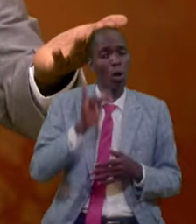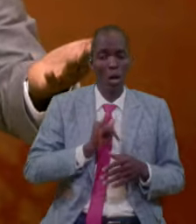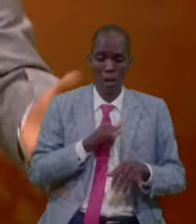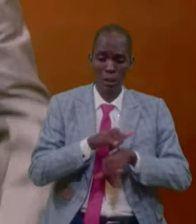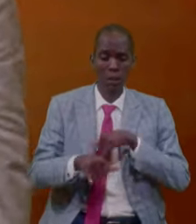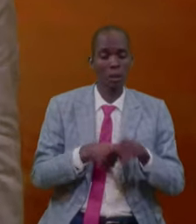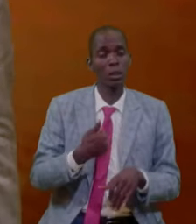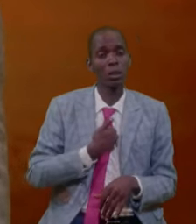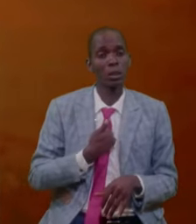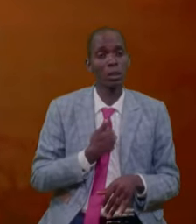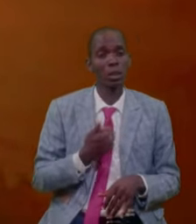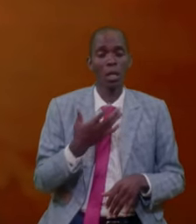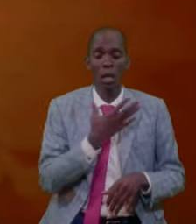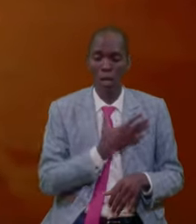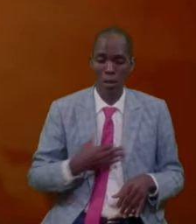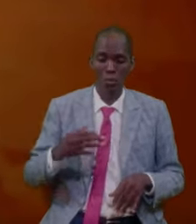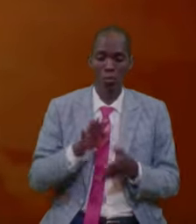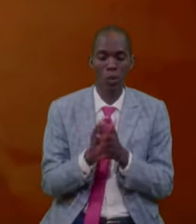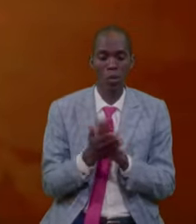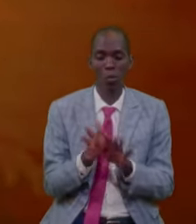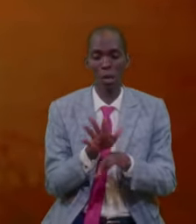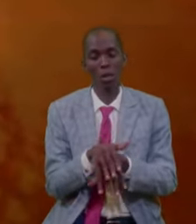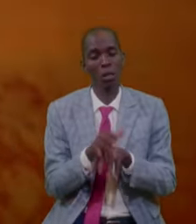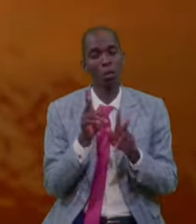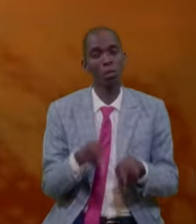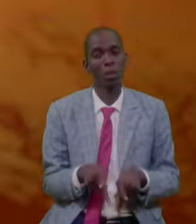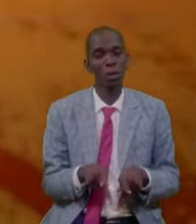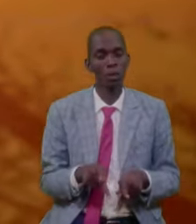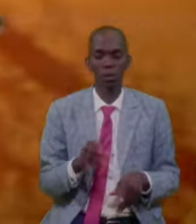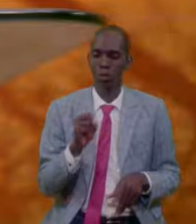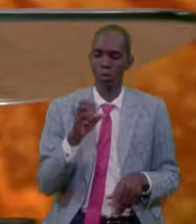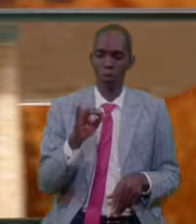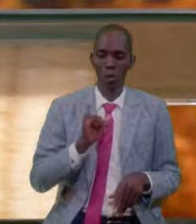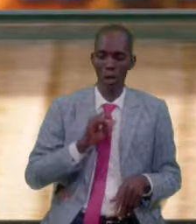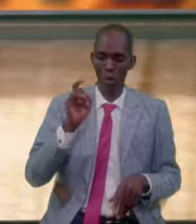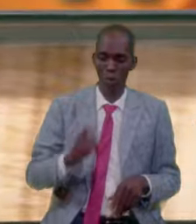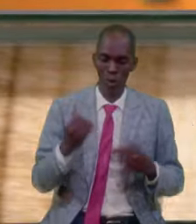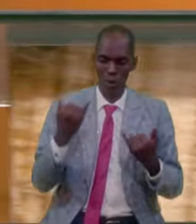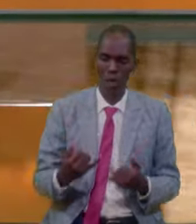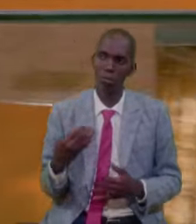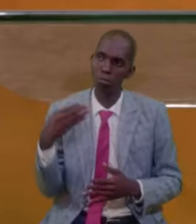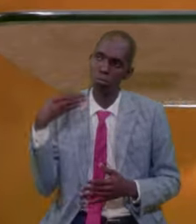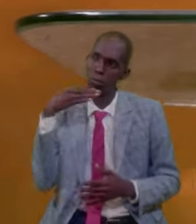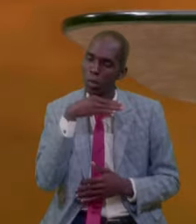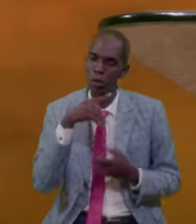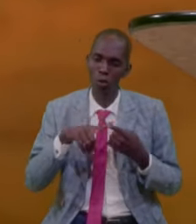become hypocritical? And so I have to tell a lie to cover up who I am really.